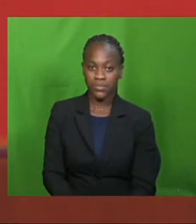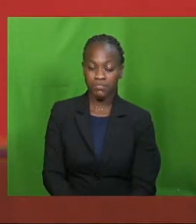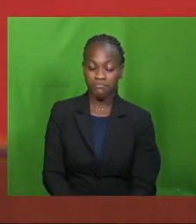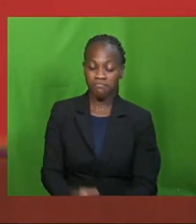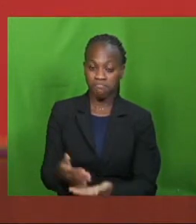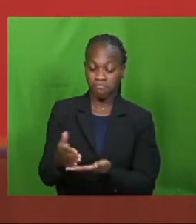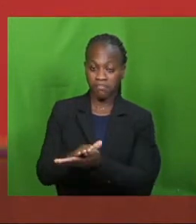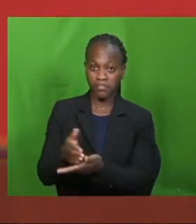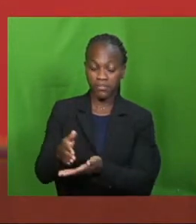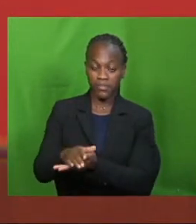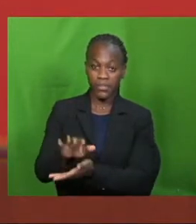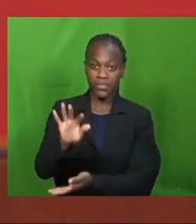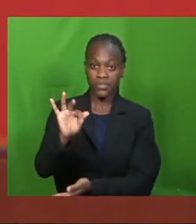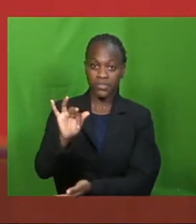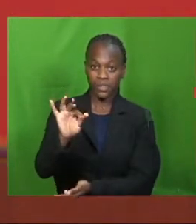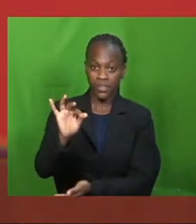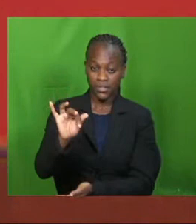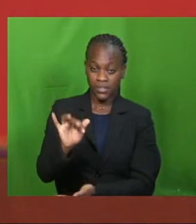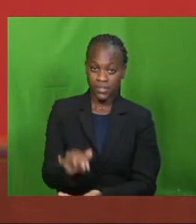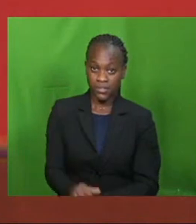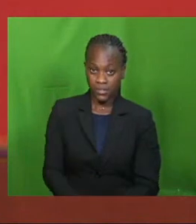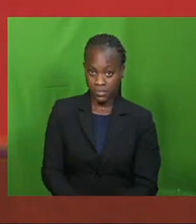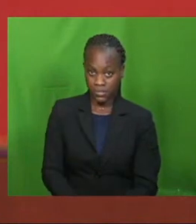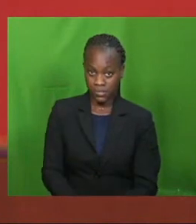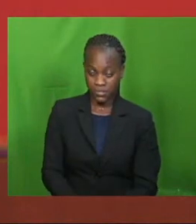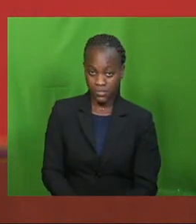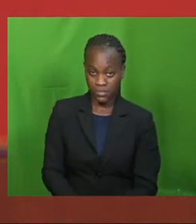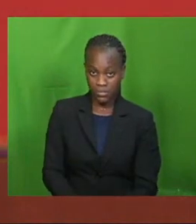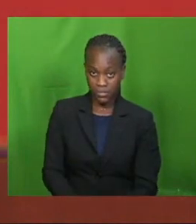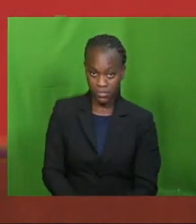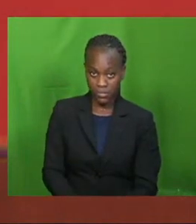Page 19.